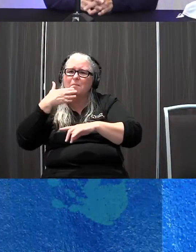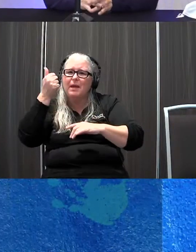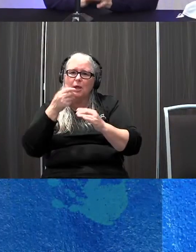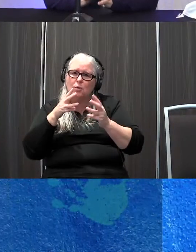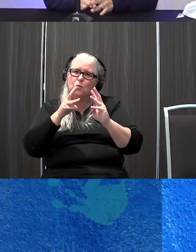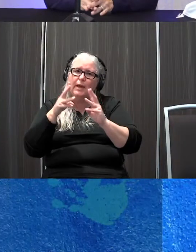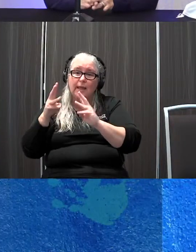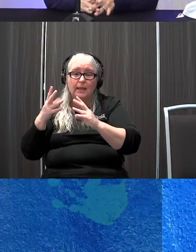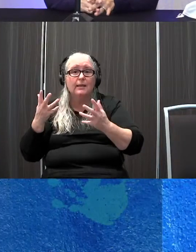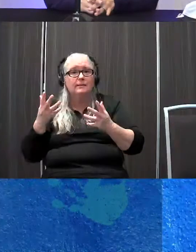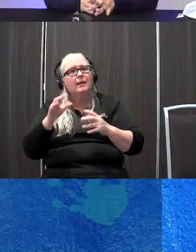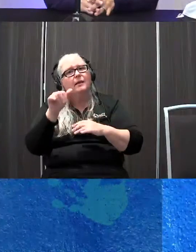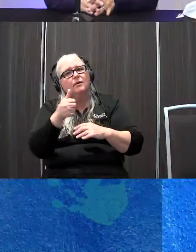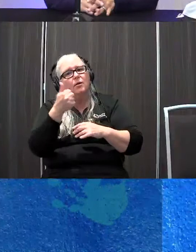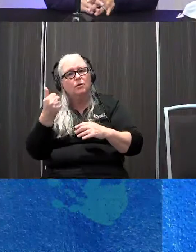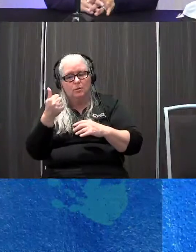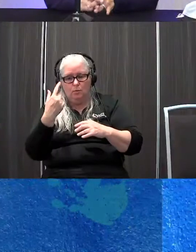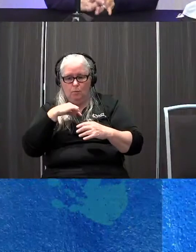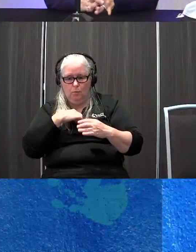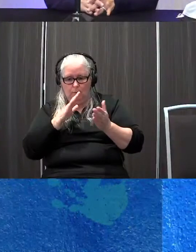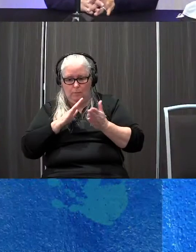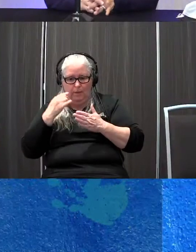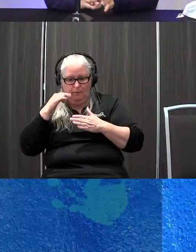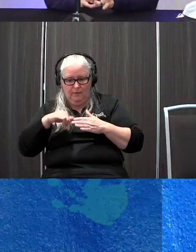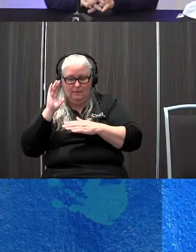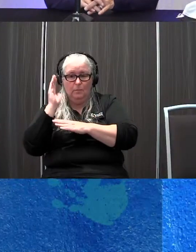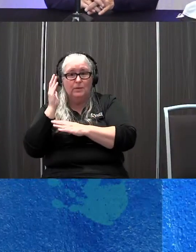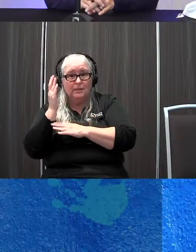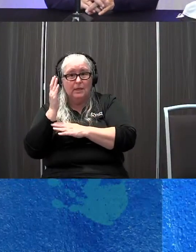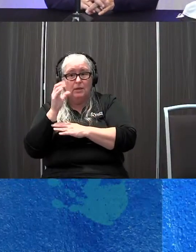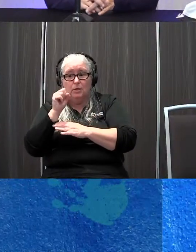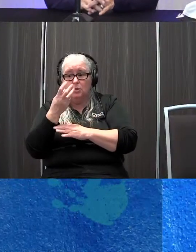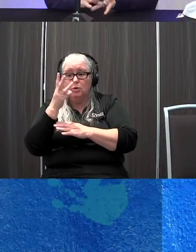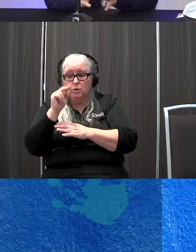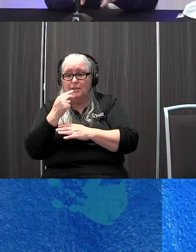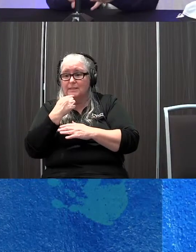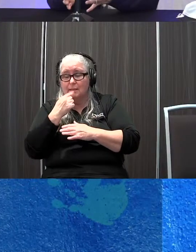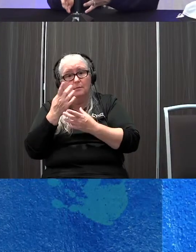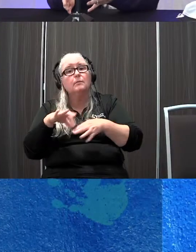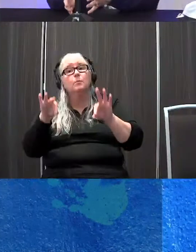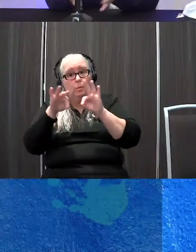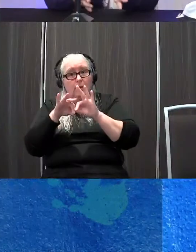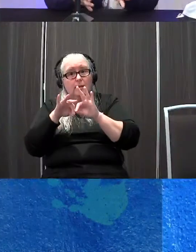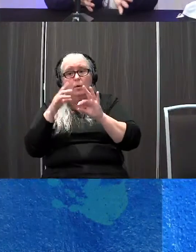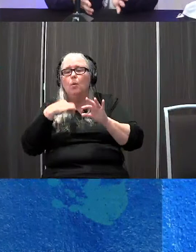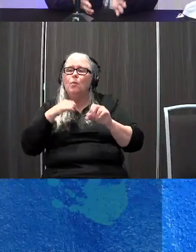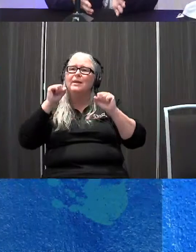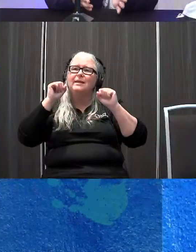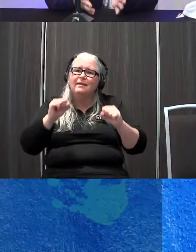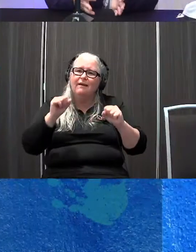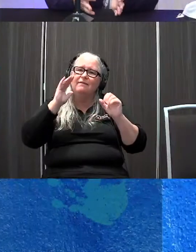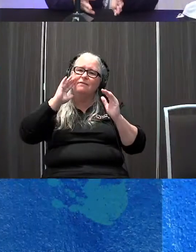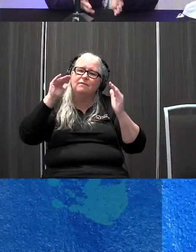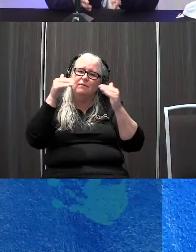thing that when we were preparing for the presentation, Sean brought up that I think is a really important thing is we can really be focused more